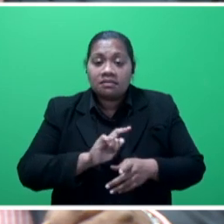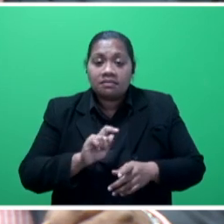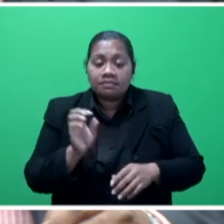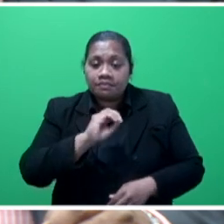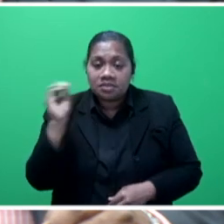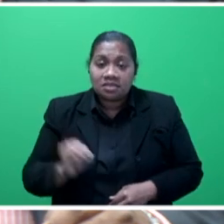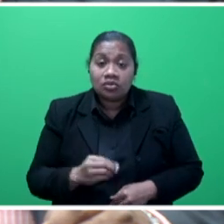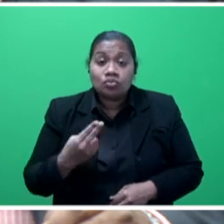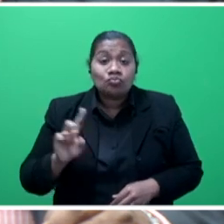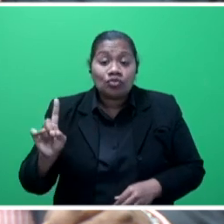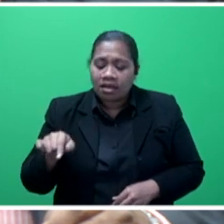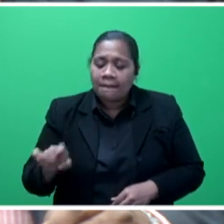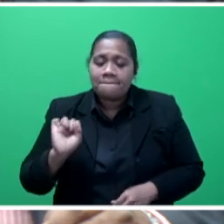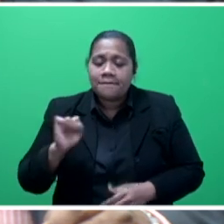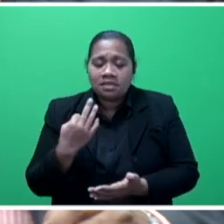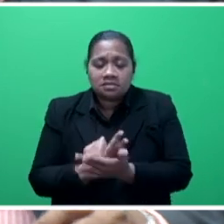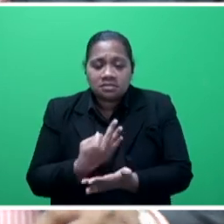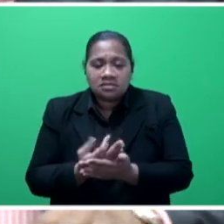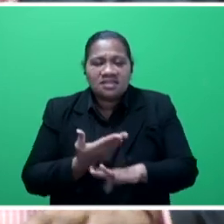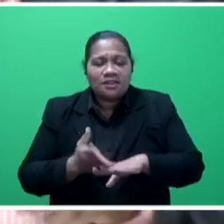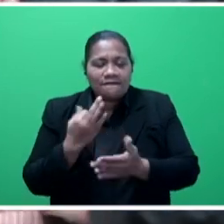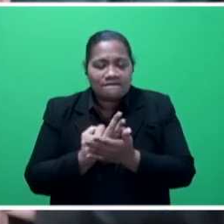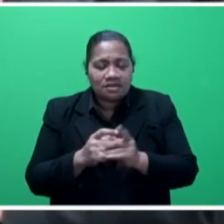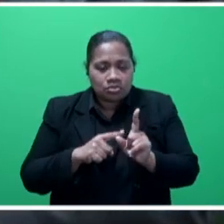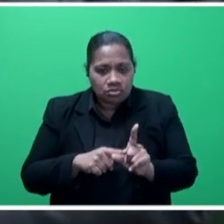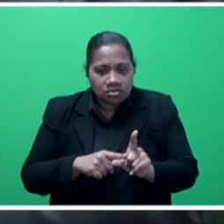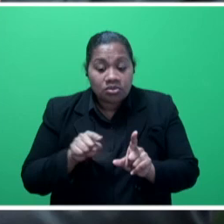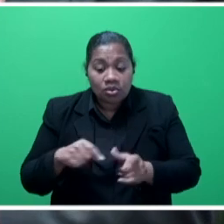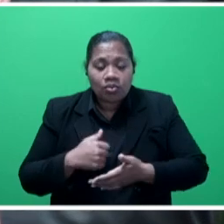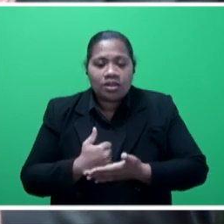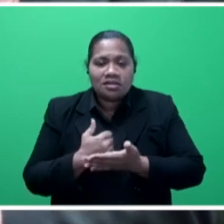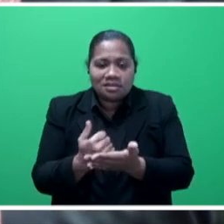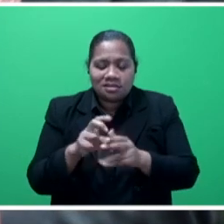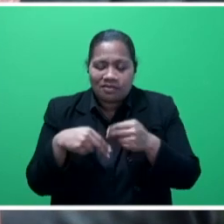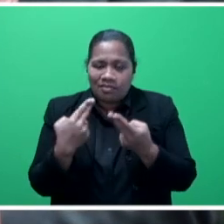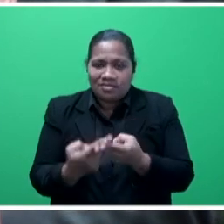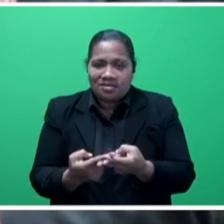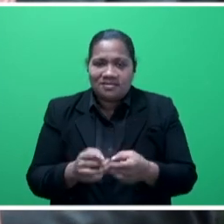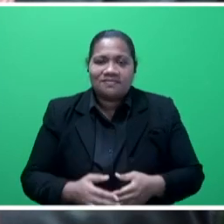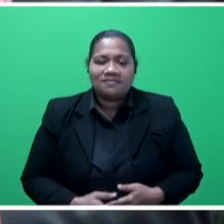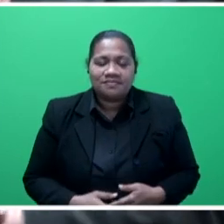fares in the new financial year. This will assist families further. This year,